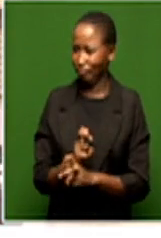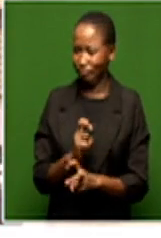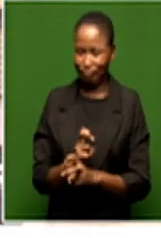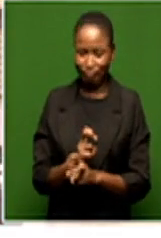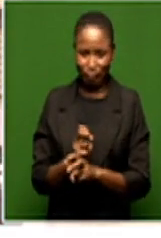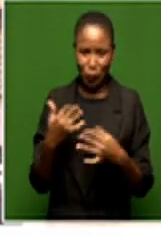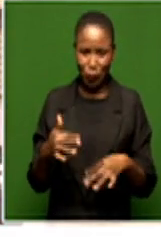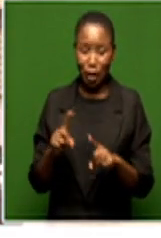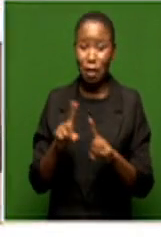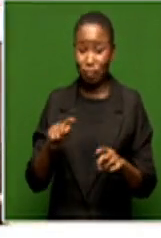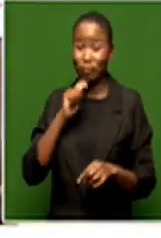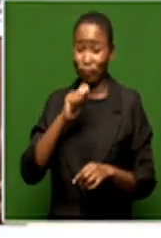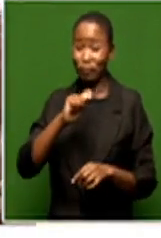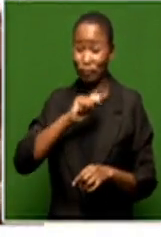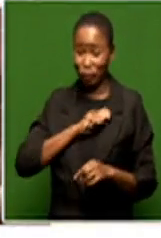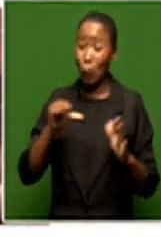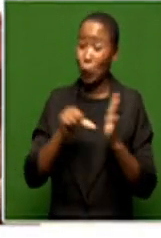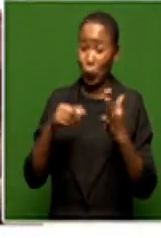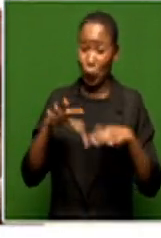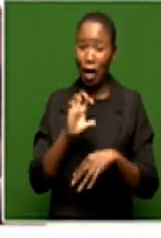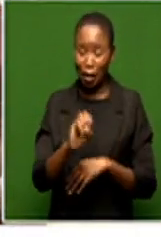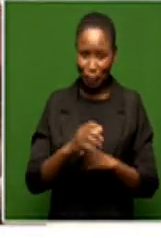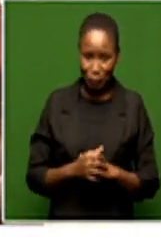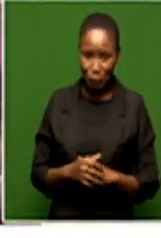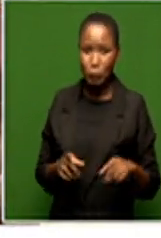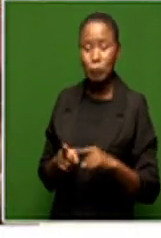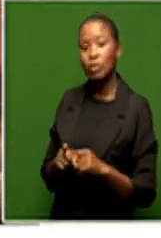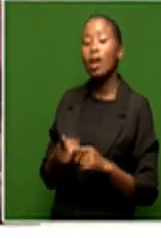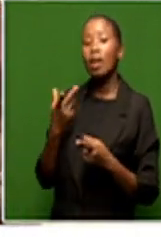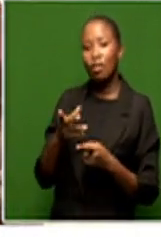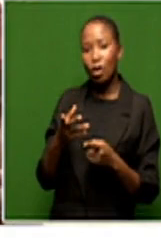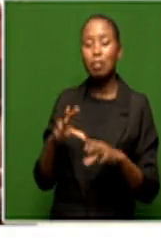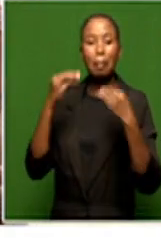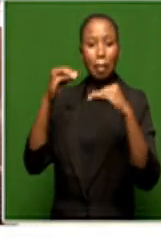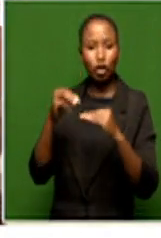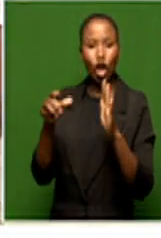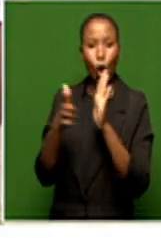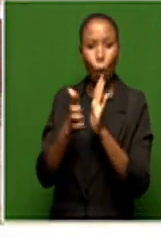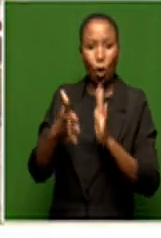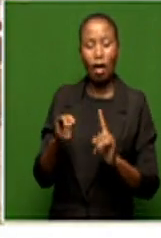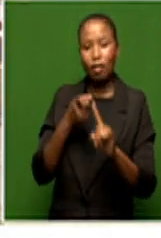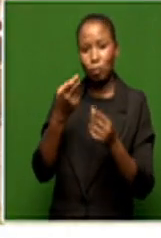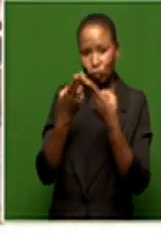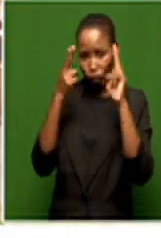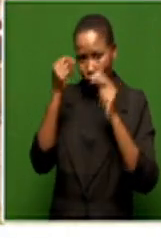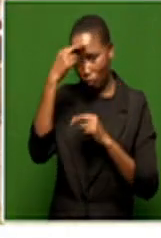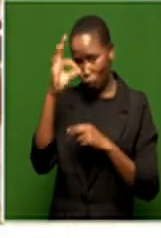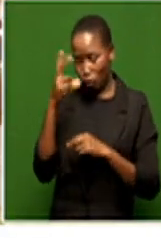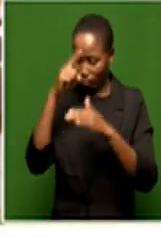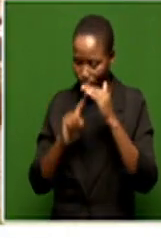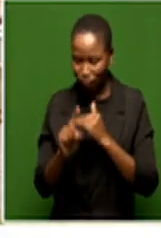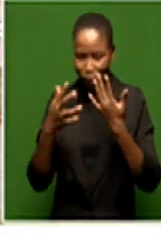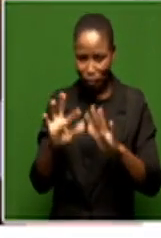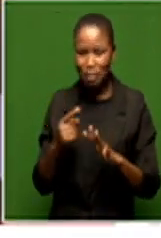important exams and the most difficult exams. The aspiring commercial lawyer who is heading to the University of Pretoria is confident she will bag